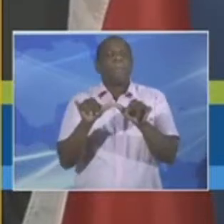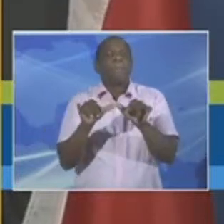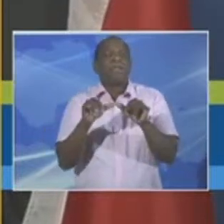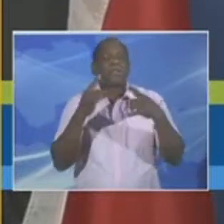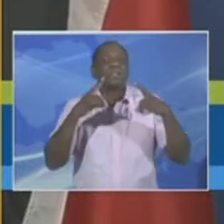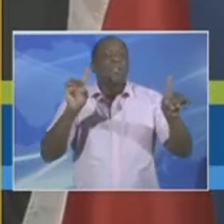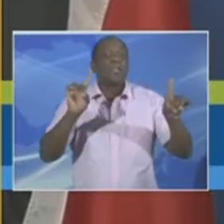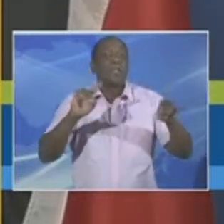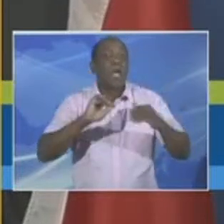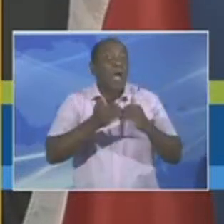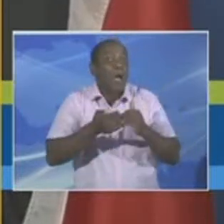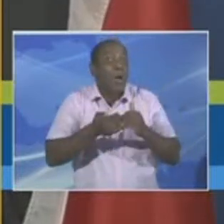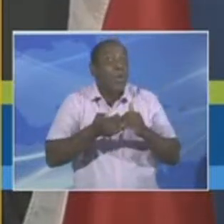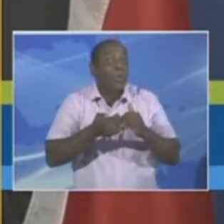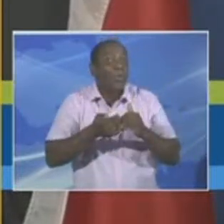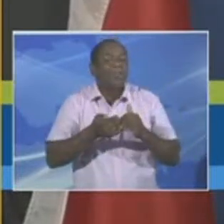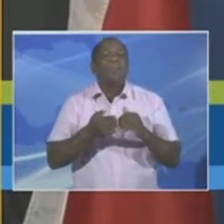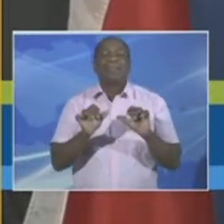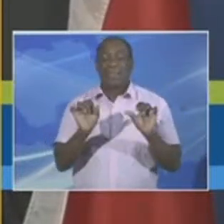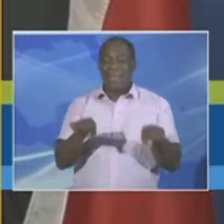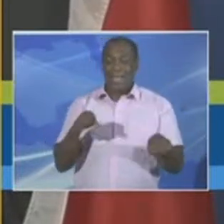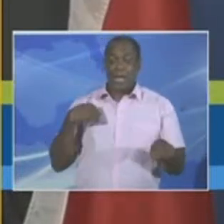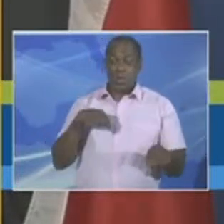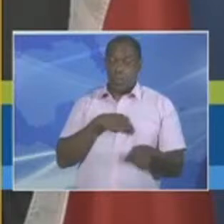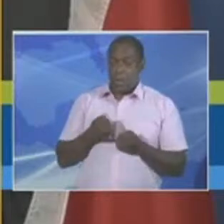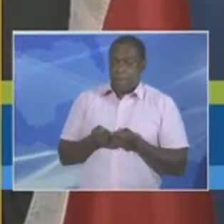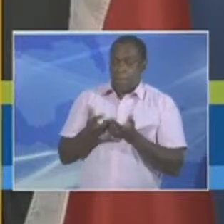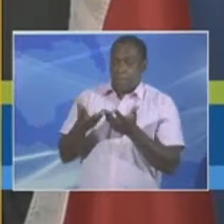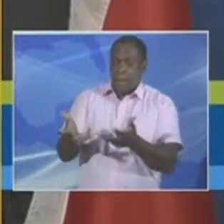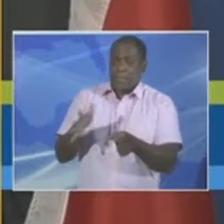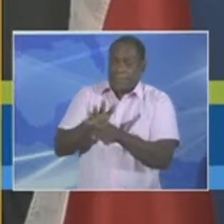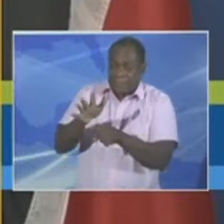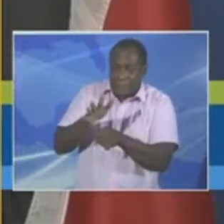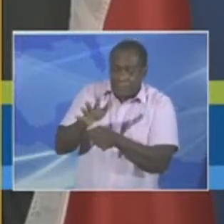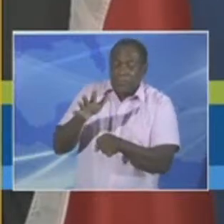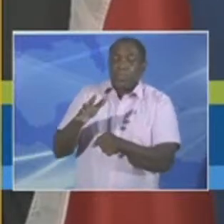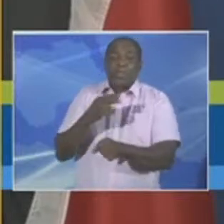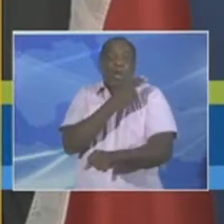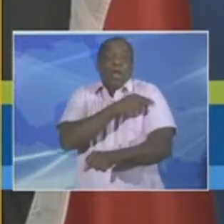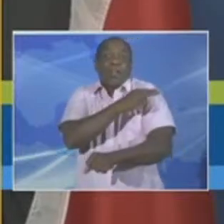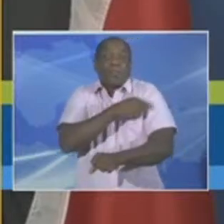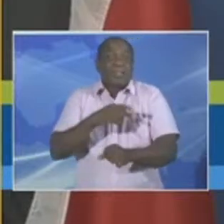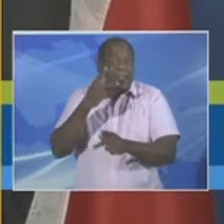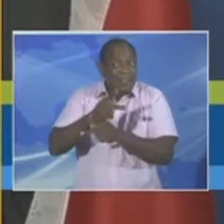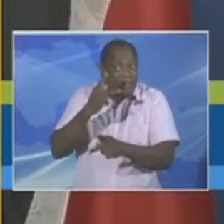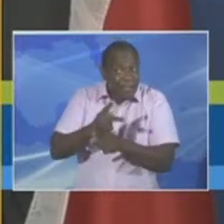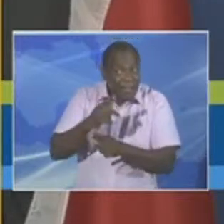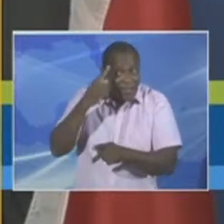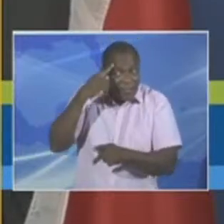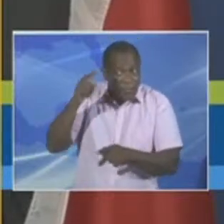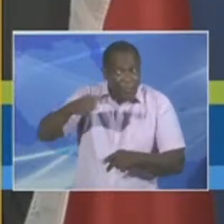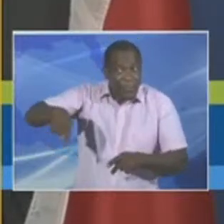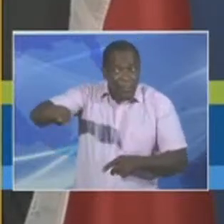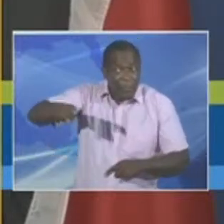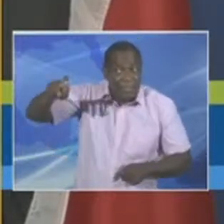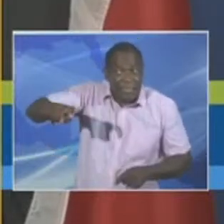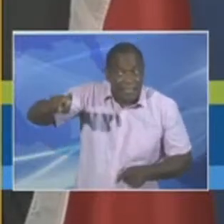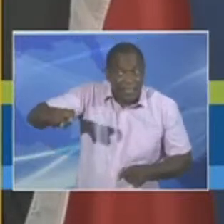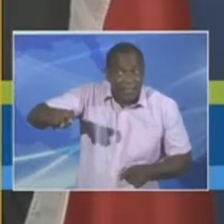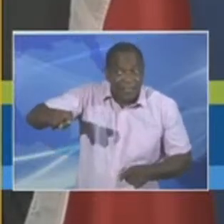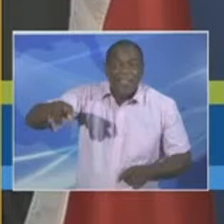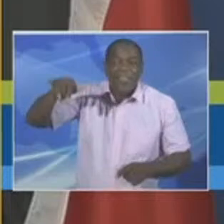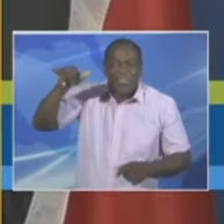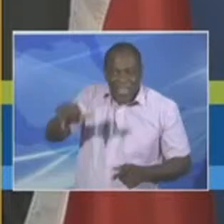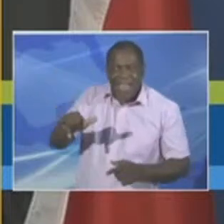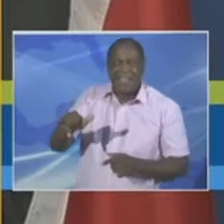will depend on whether we are able to provide adequate hospital care to those persons who need it. And for those